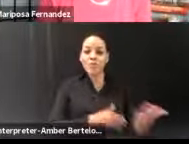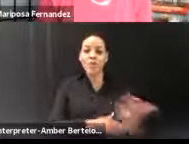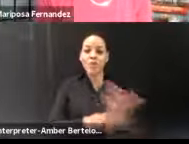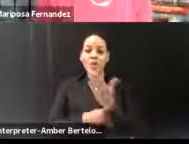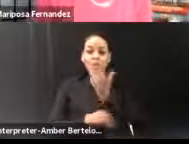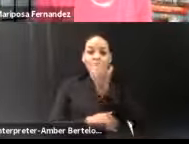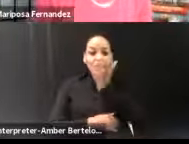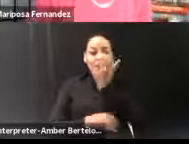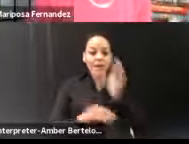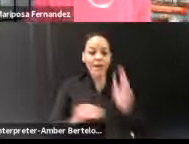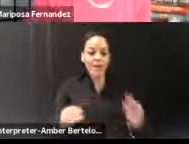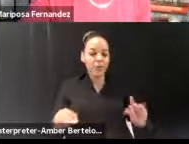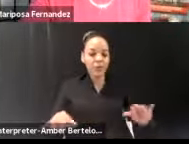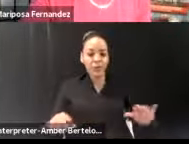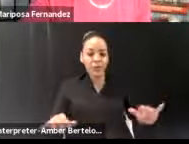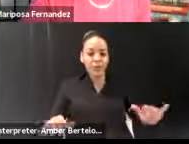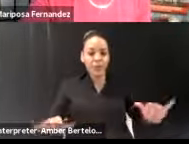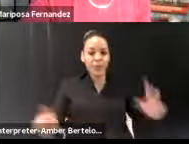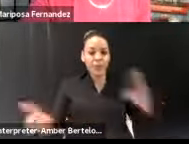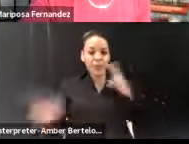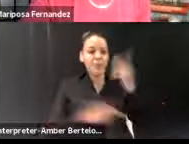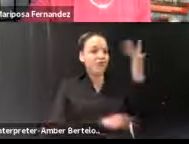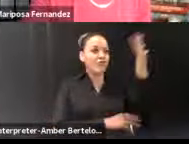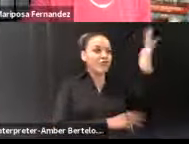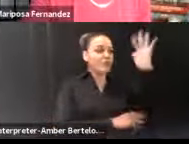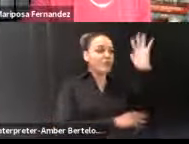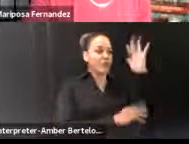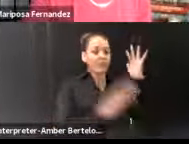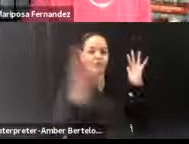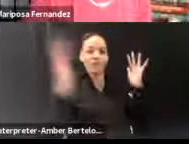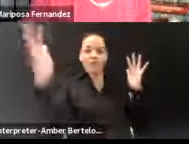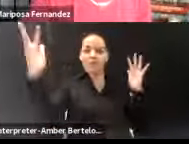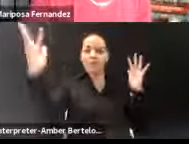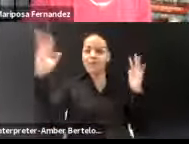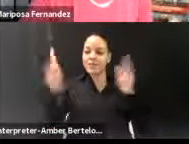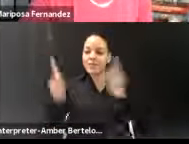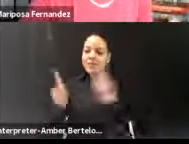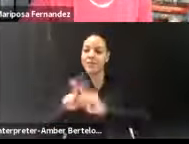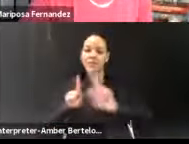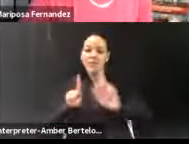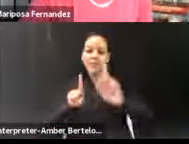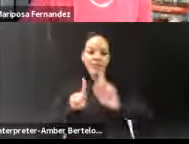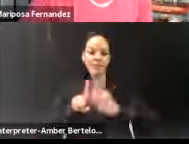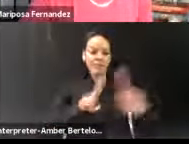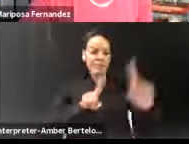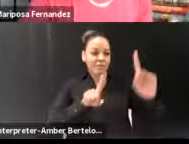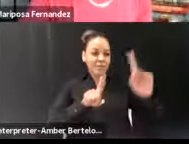grass, oak trees, weeping willows, and pine, where we chased